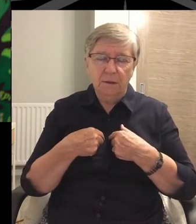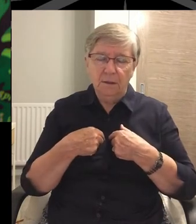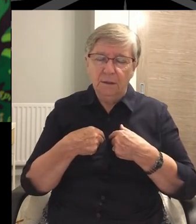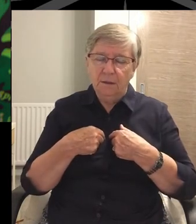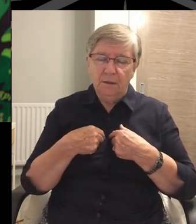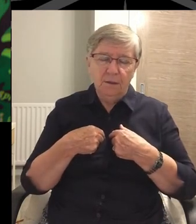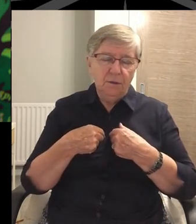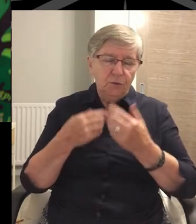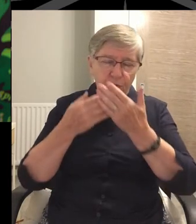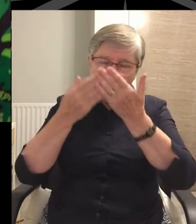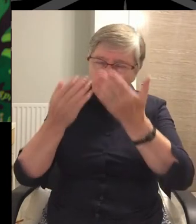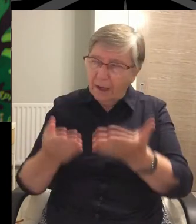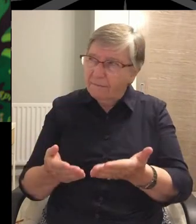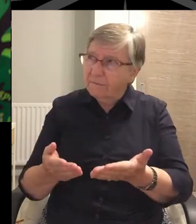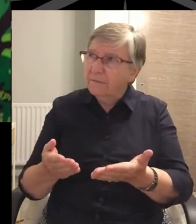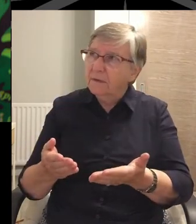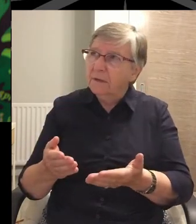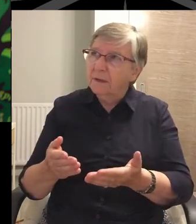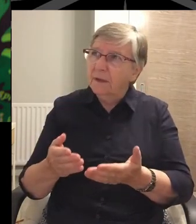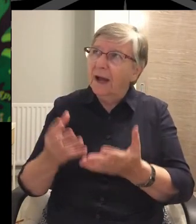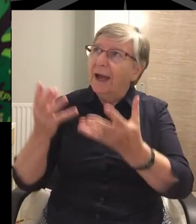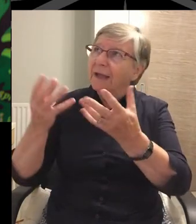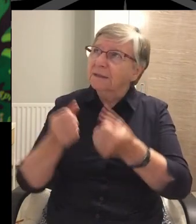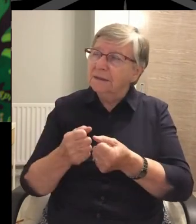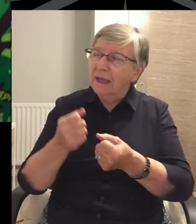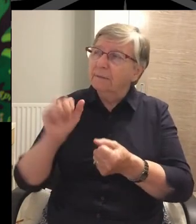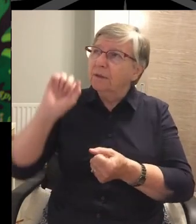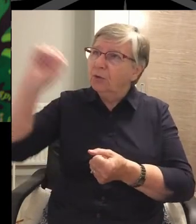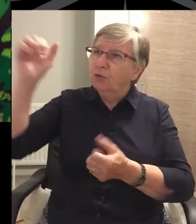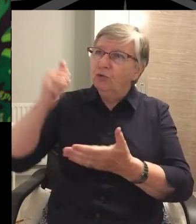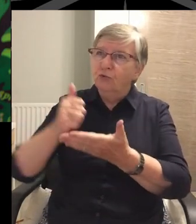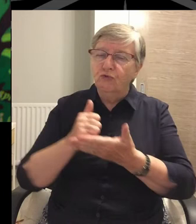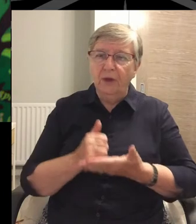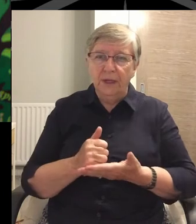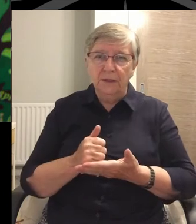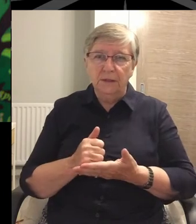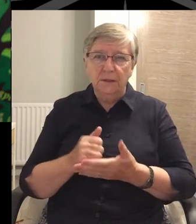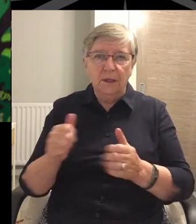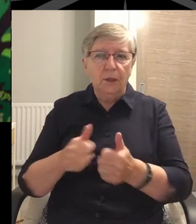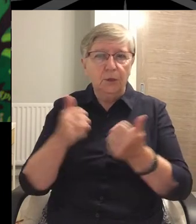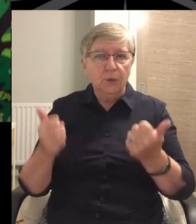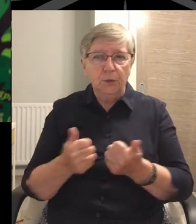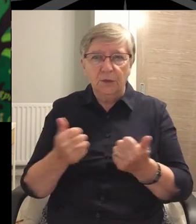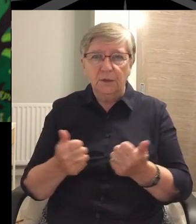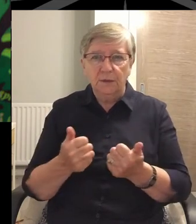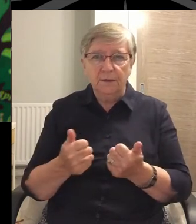Help us to throw ourselves entirely on your grace and goodness.